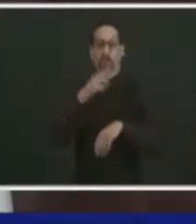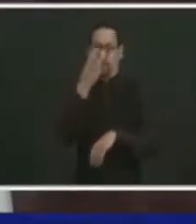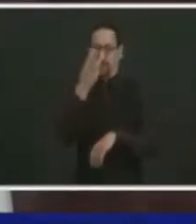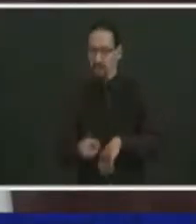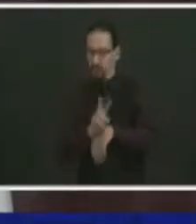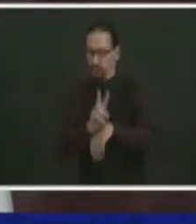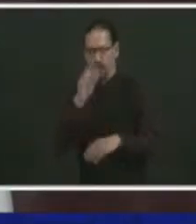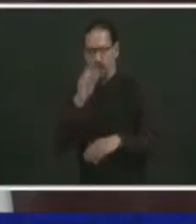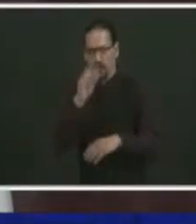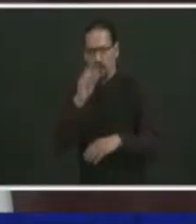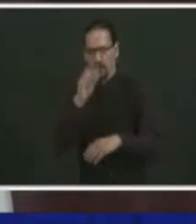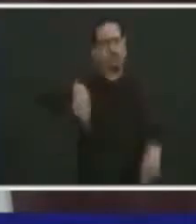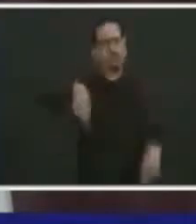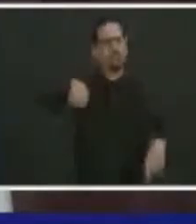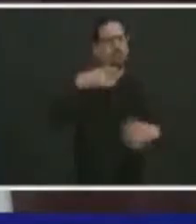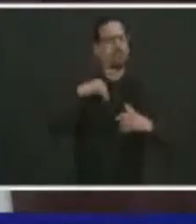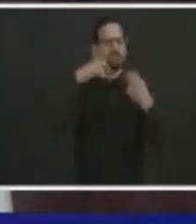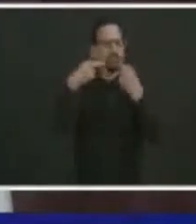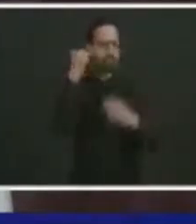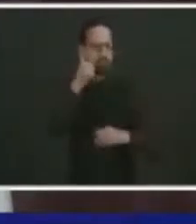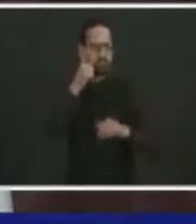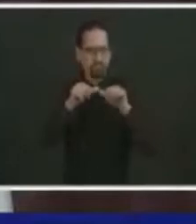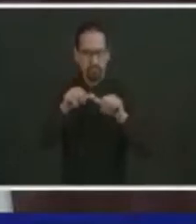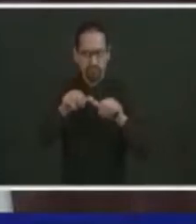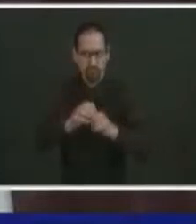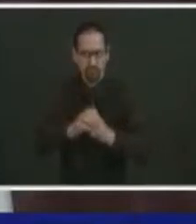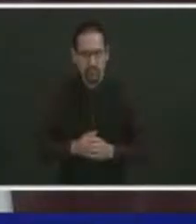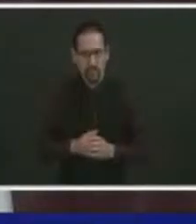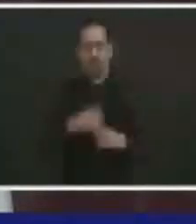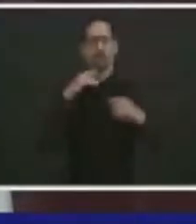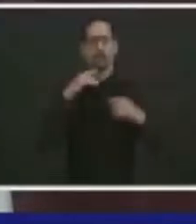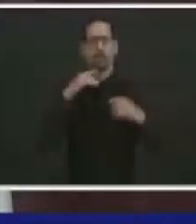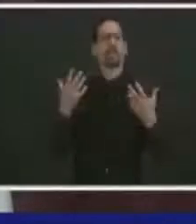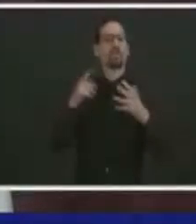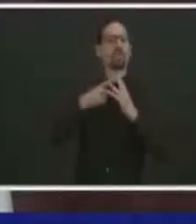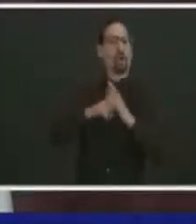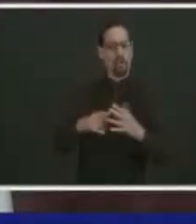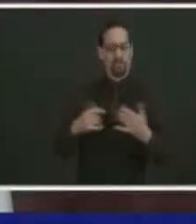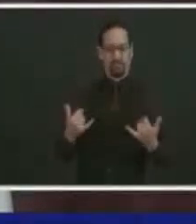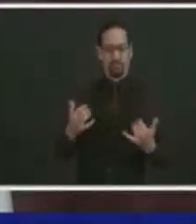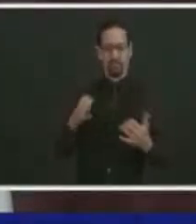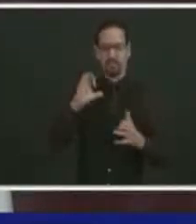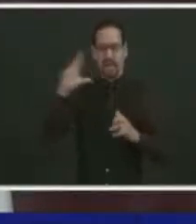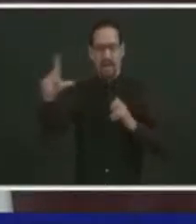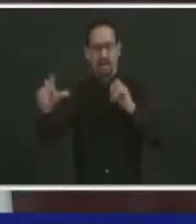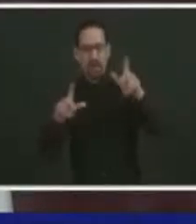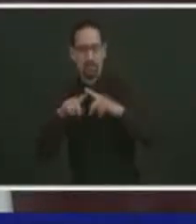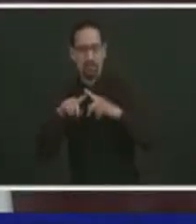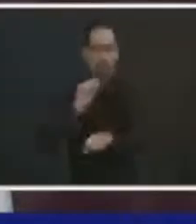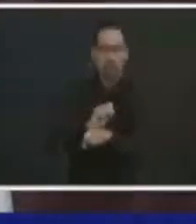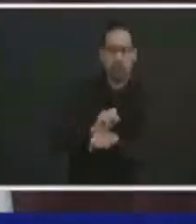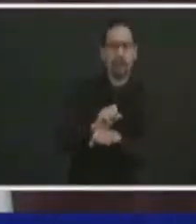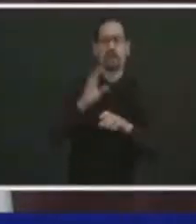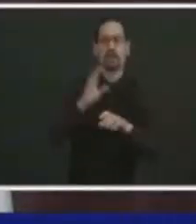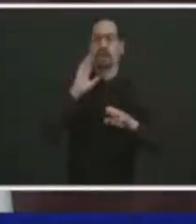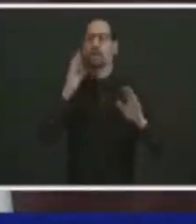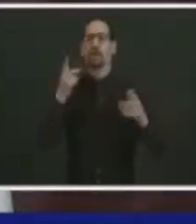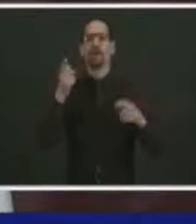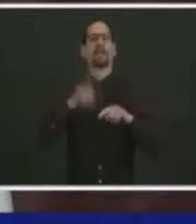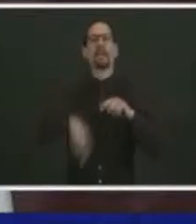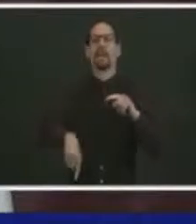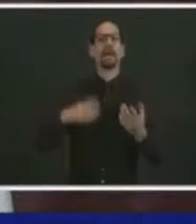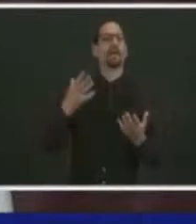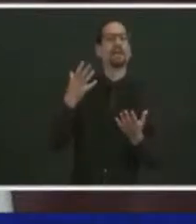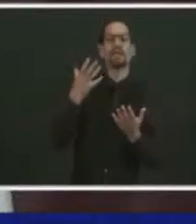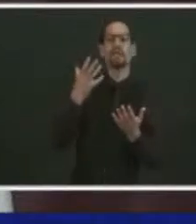wanted to give you a heads up. Wednesday will be at 2:30. As many of you are beginning to go back to work, which is a great thing.